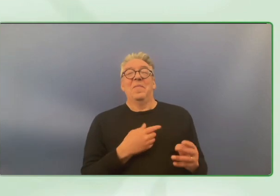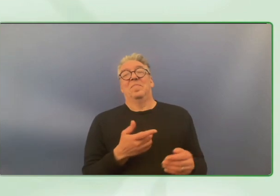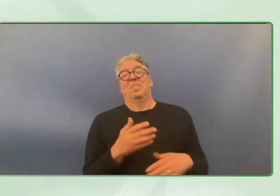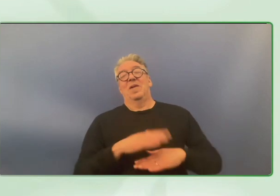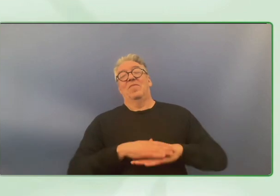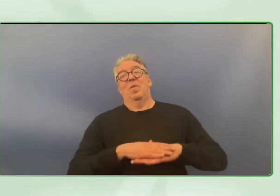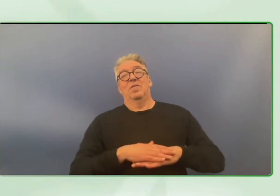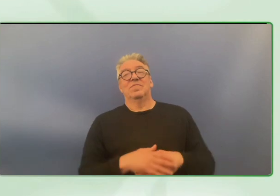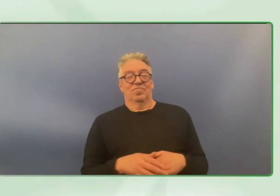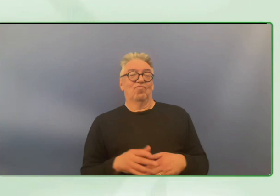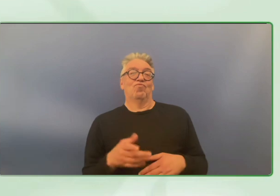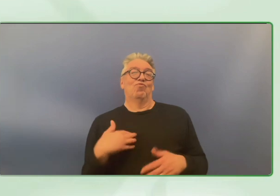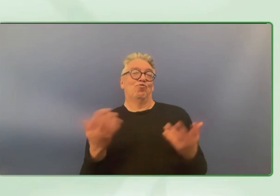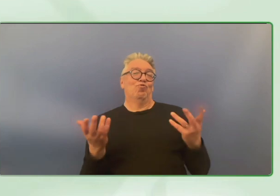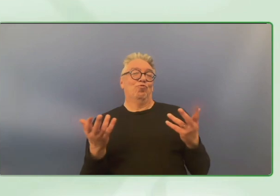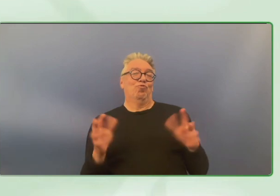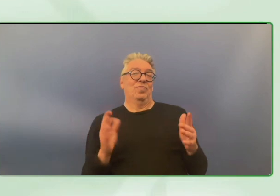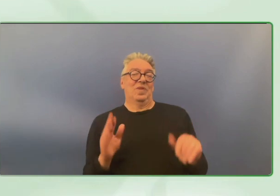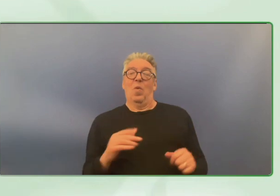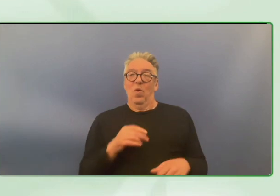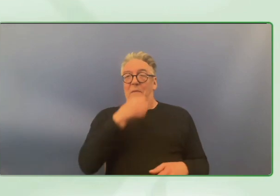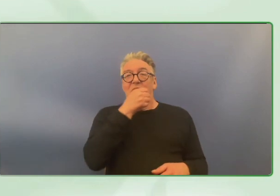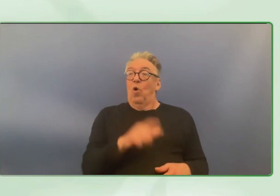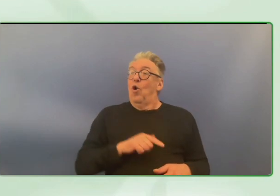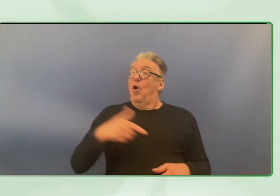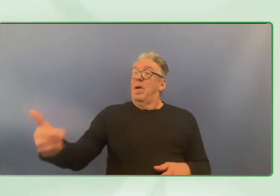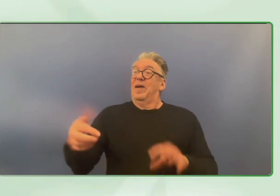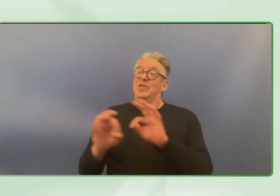I'm going to say, and I'll hand the microphone back to the interpreter. Thank you.